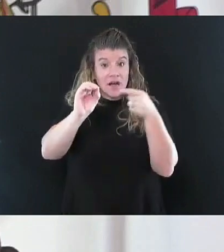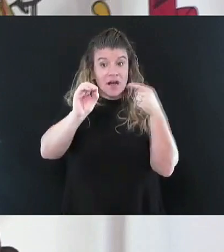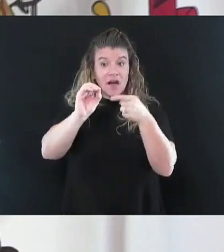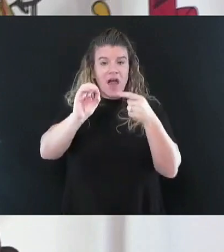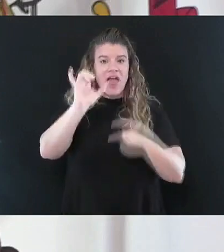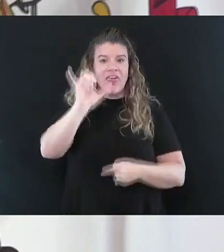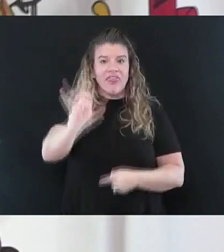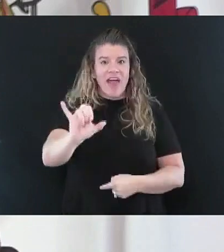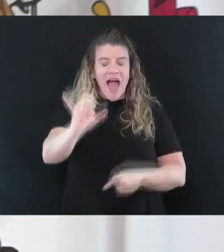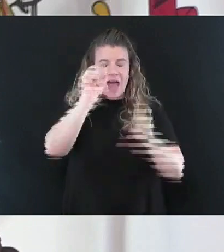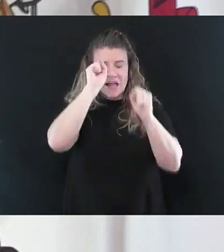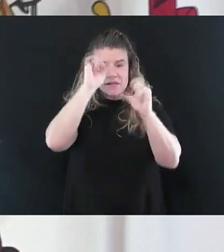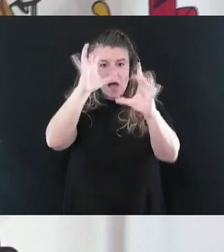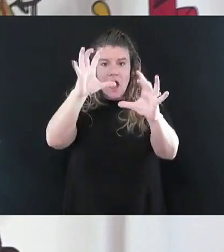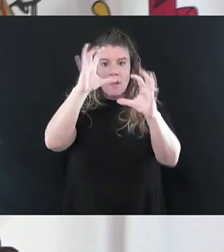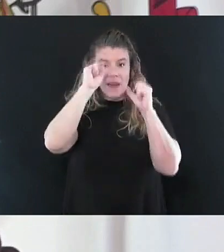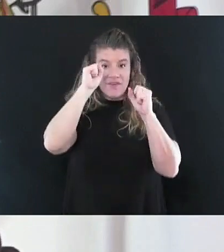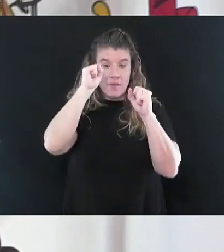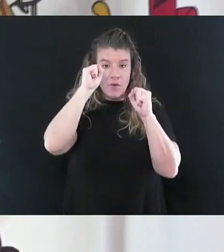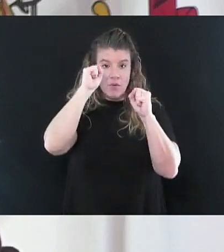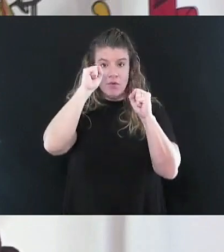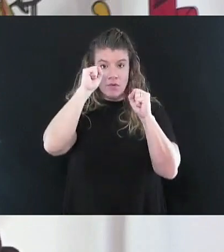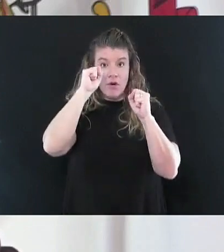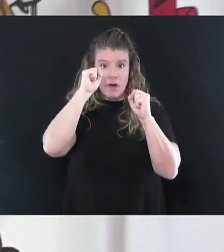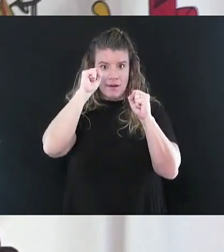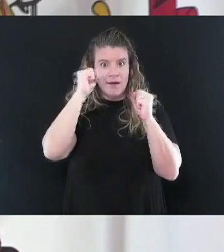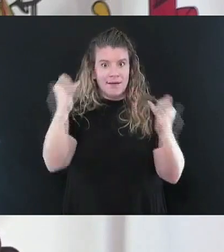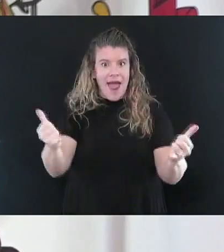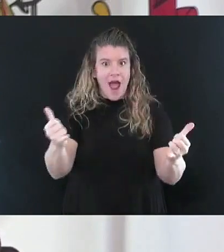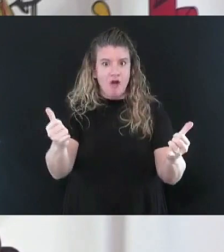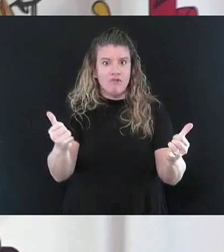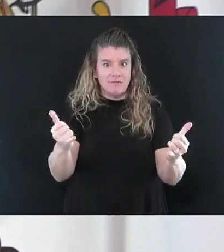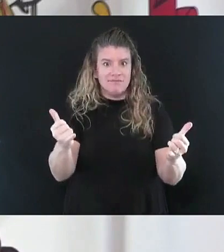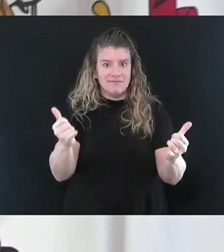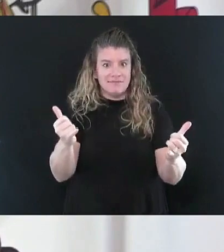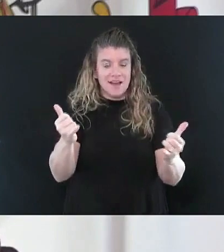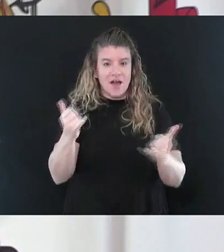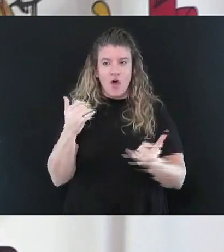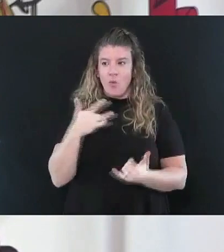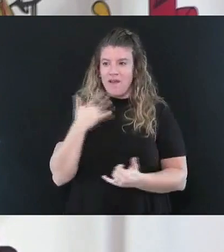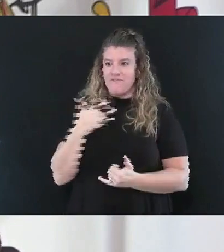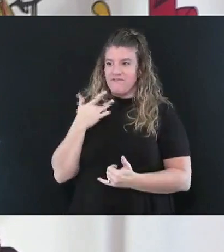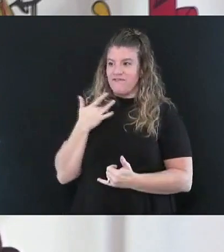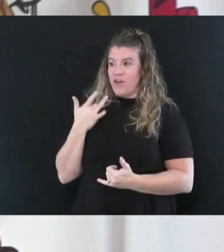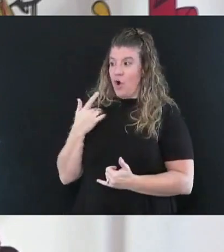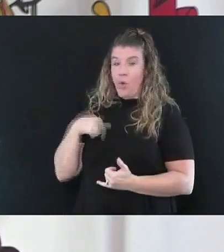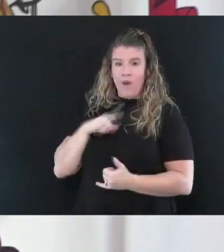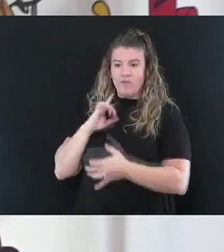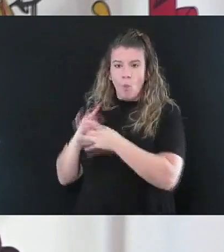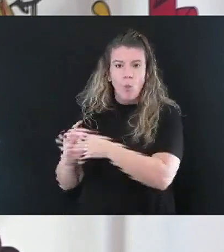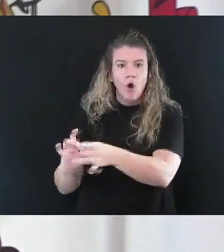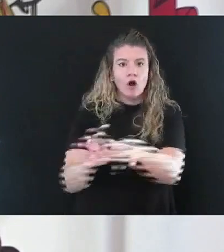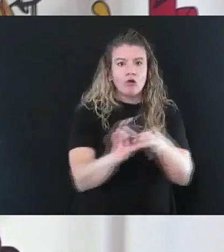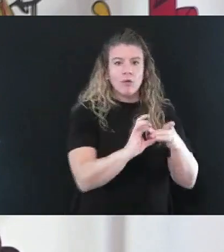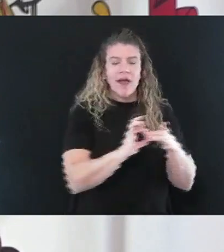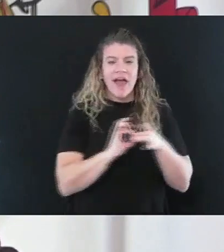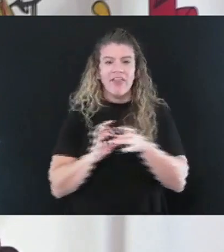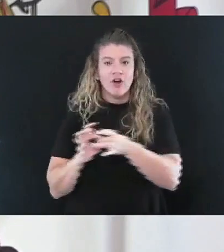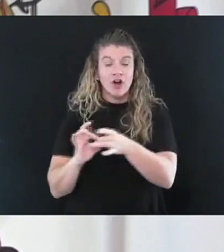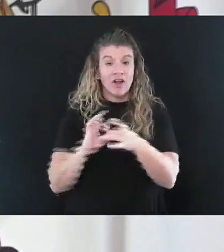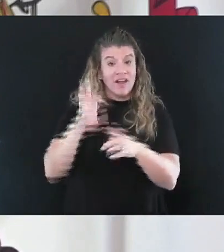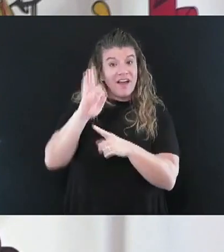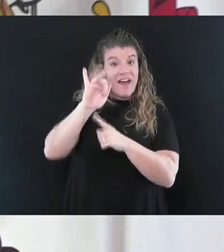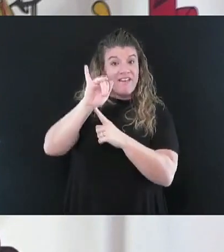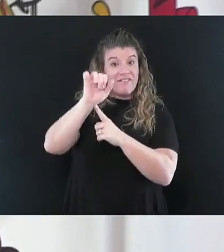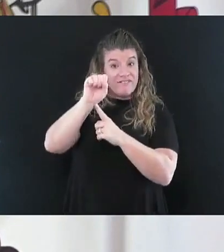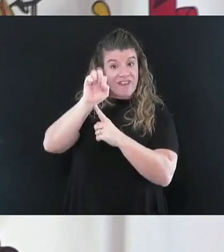is unbelievable to think that we have pulled that off. Pfizer